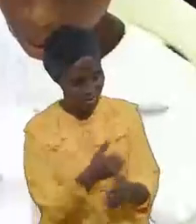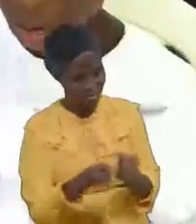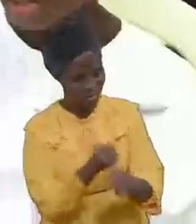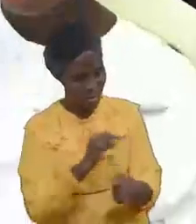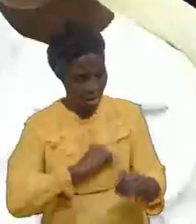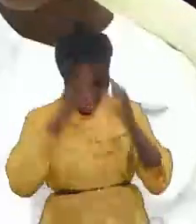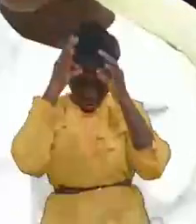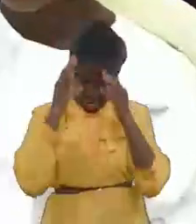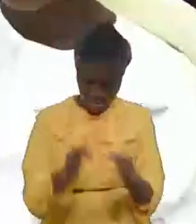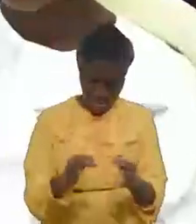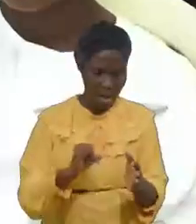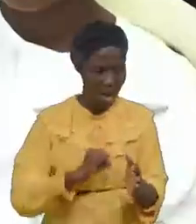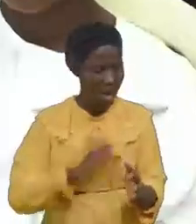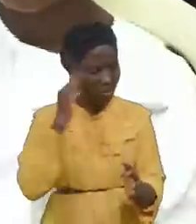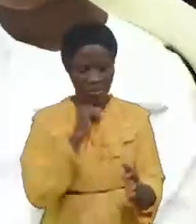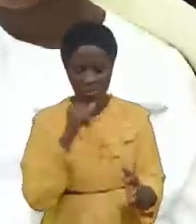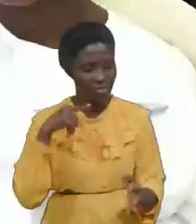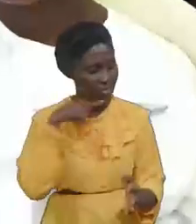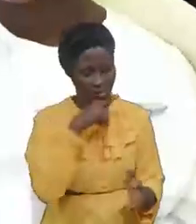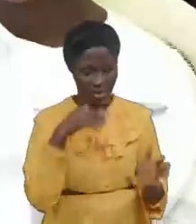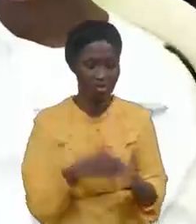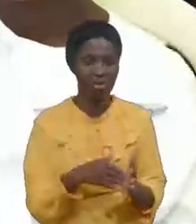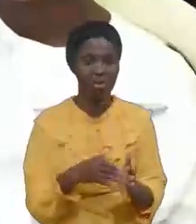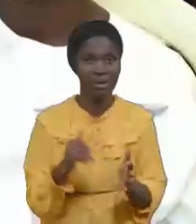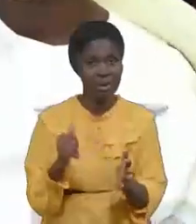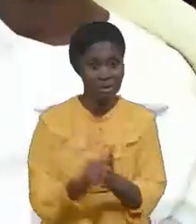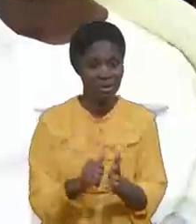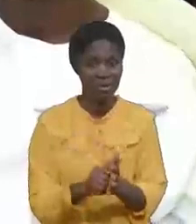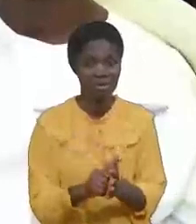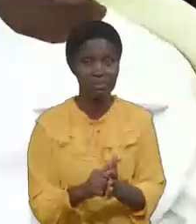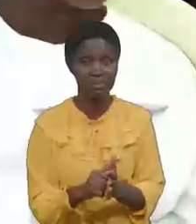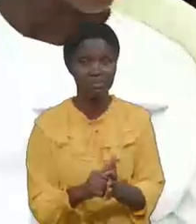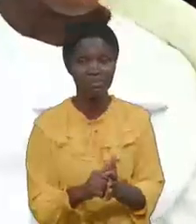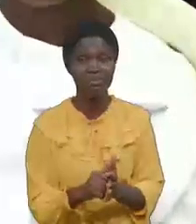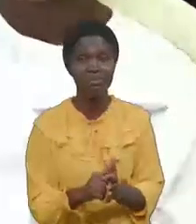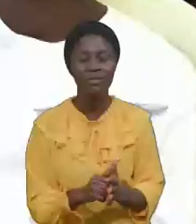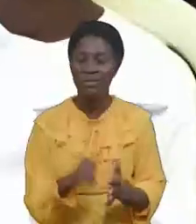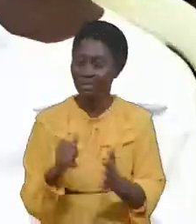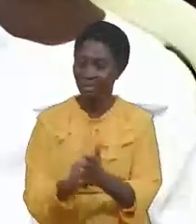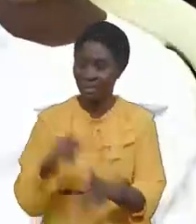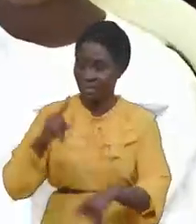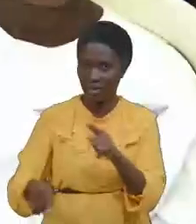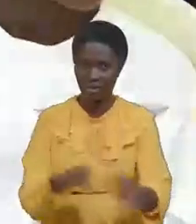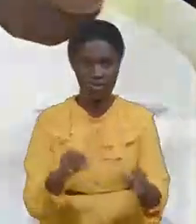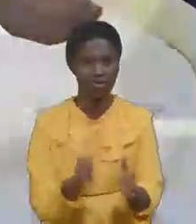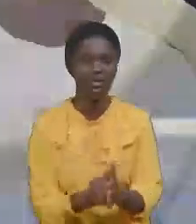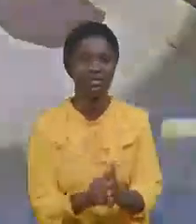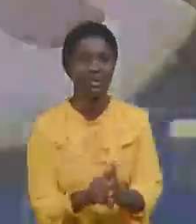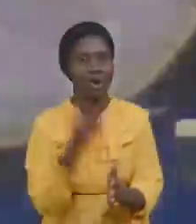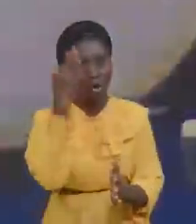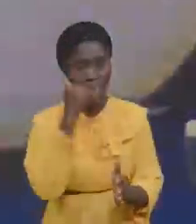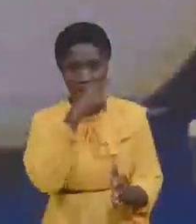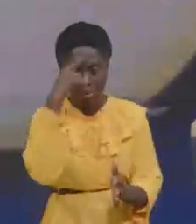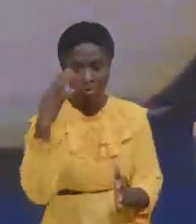I will not fly again. That bird cannot fulfill that. Why? The